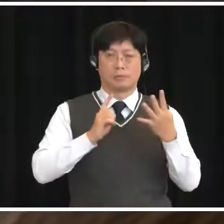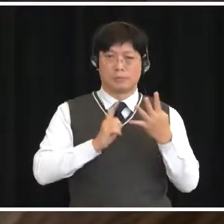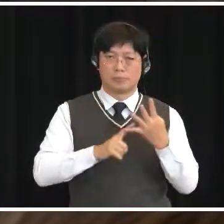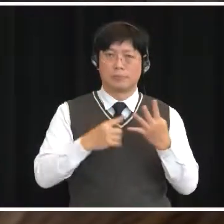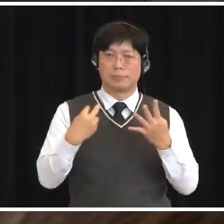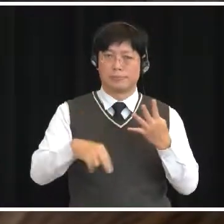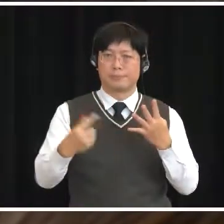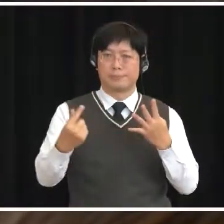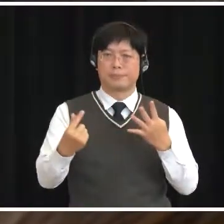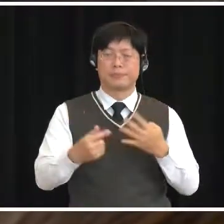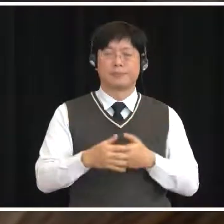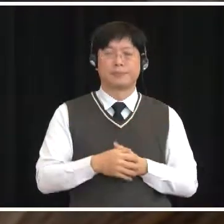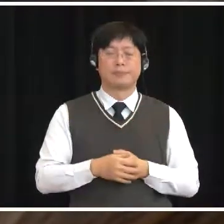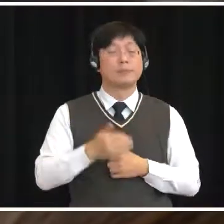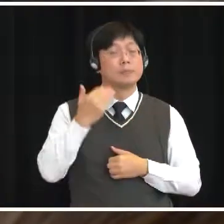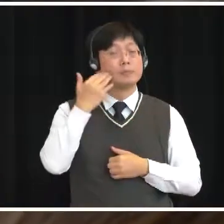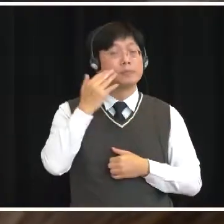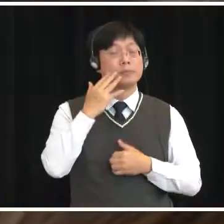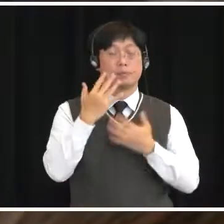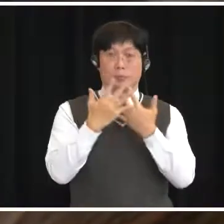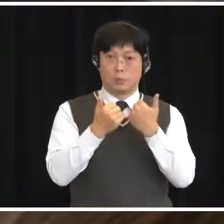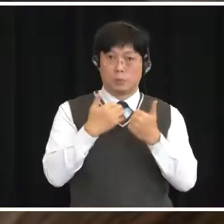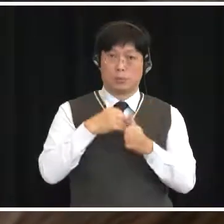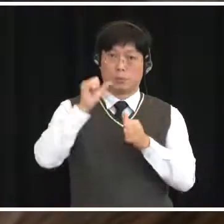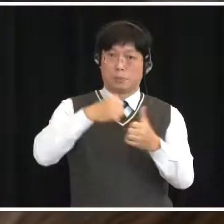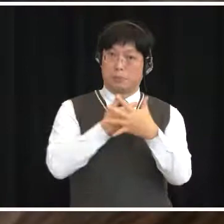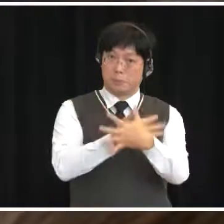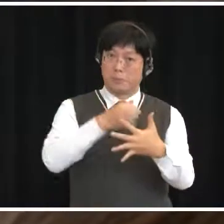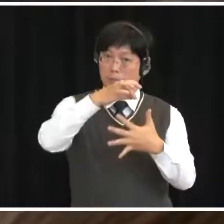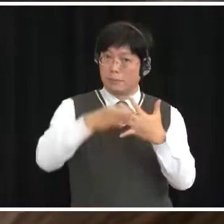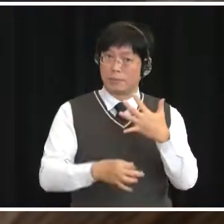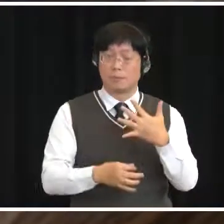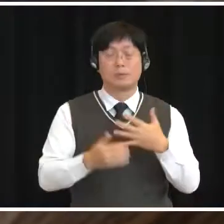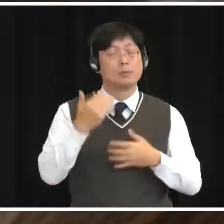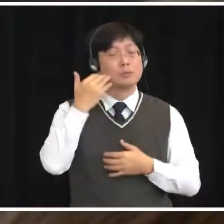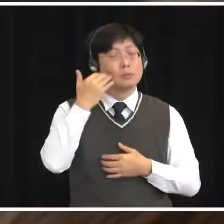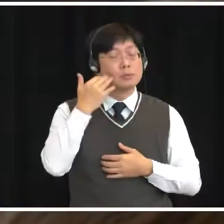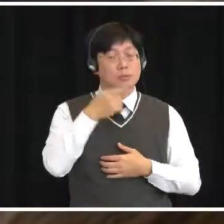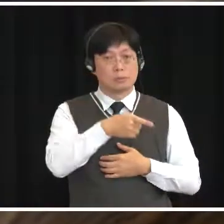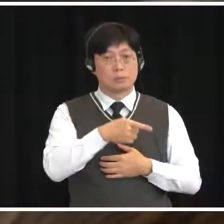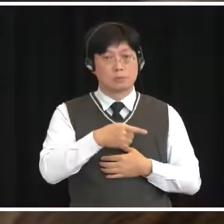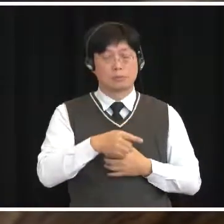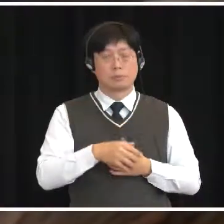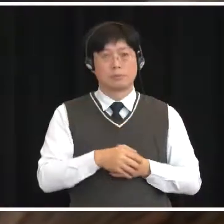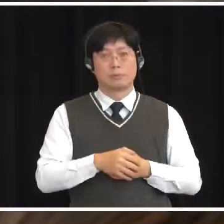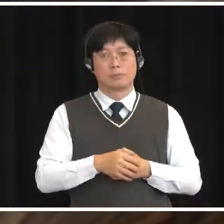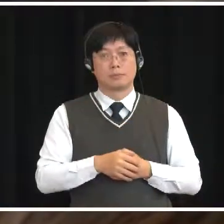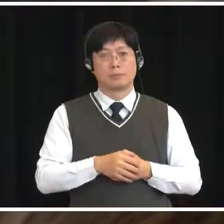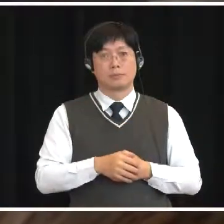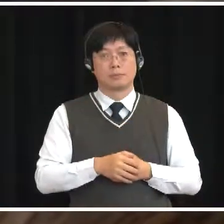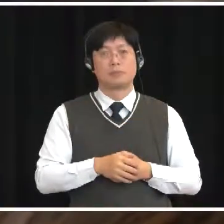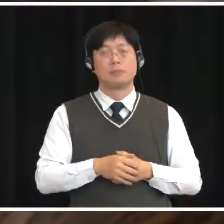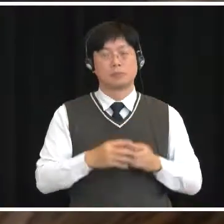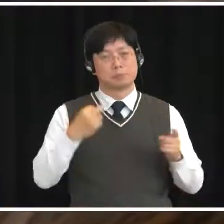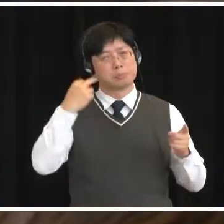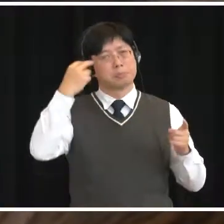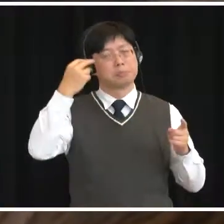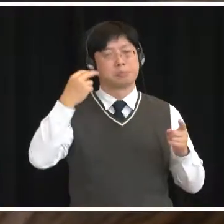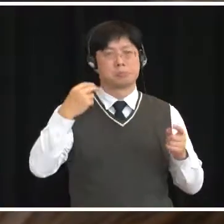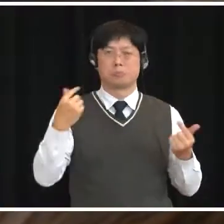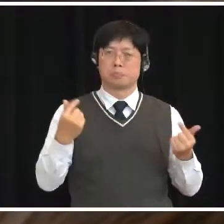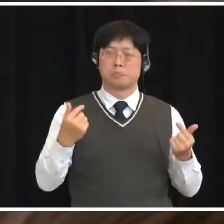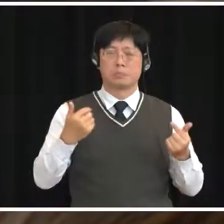then they can file a complaint. As for disciplinary actions,